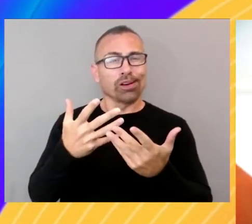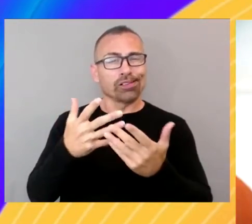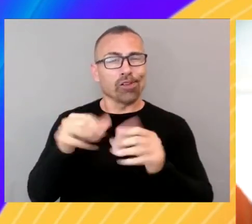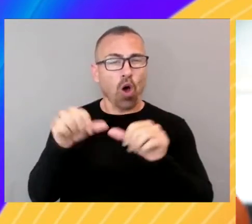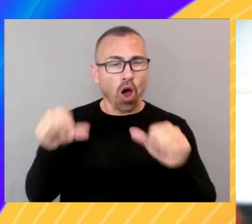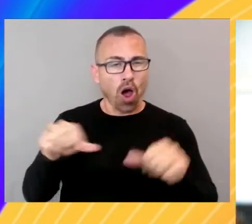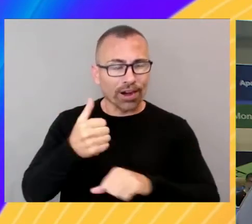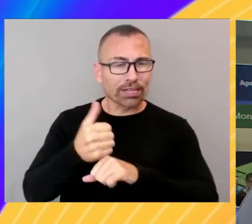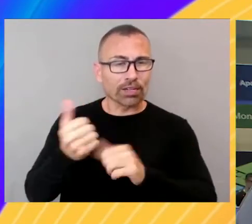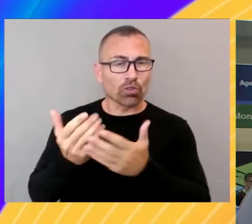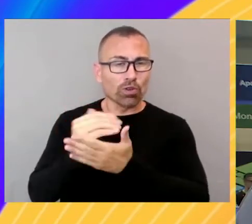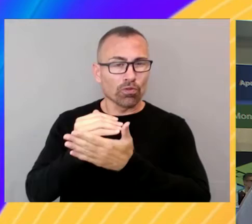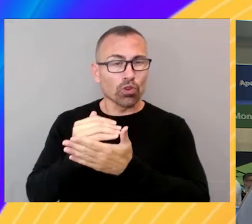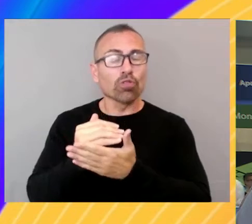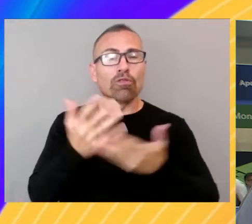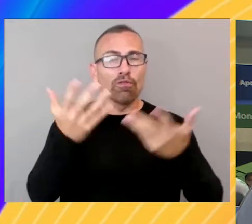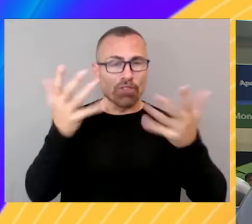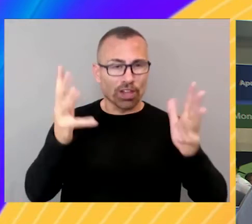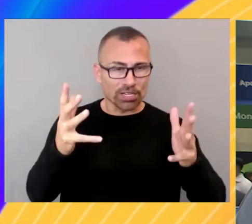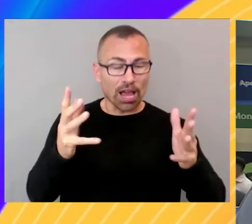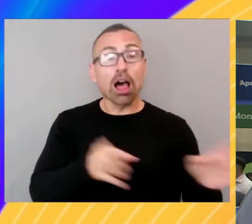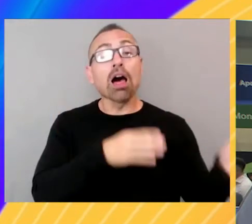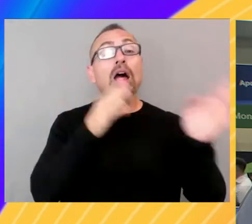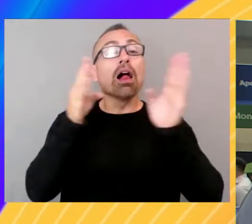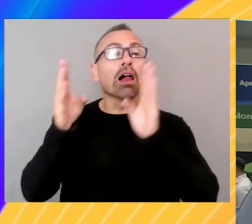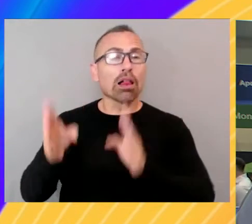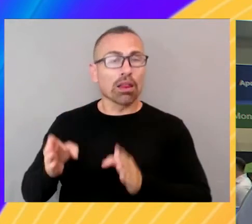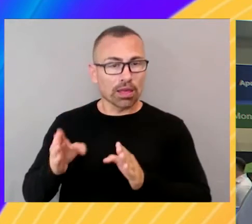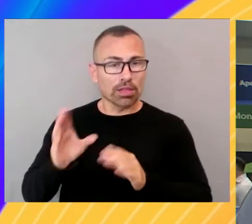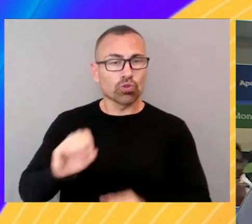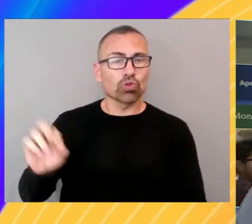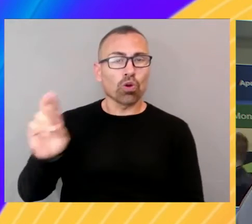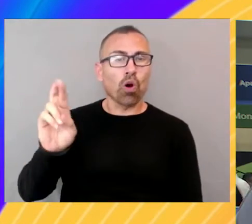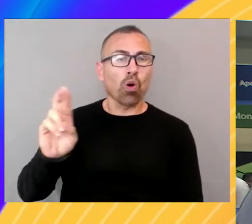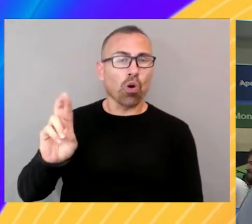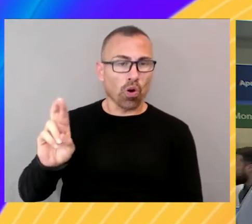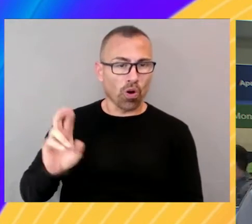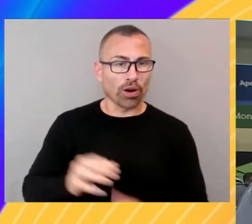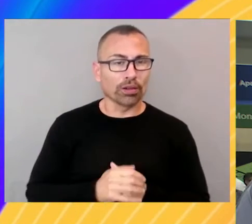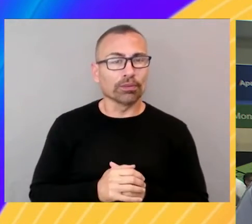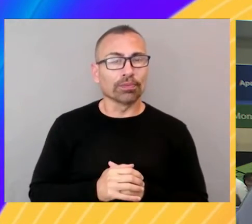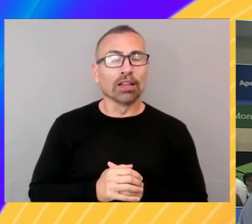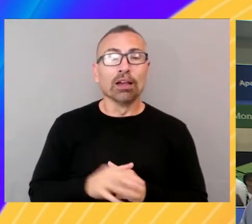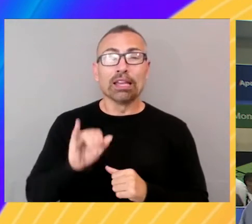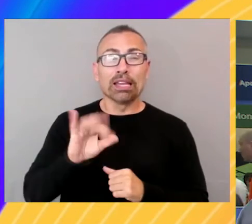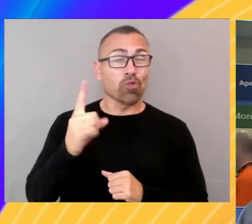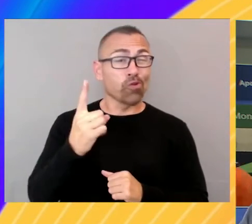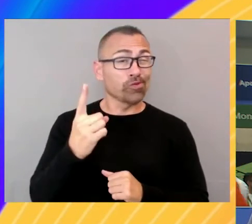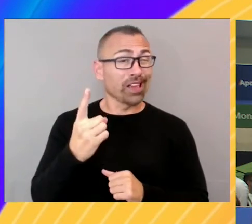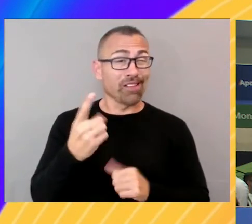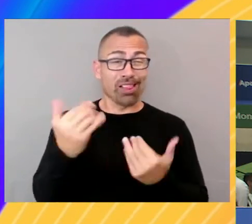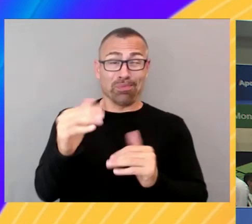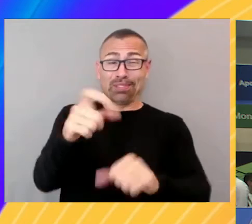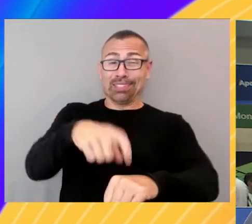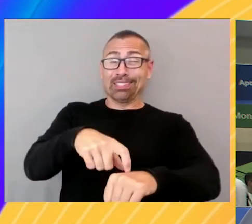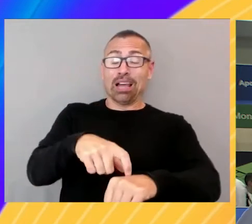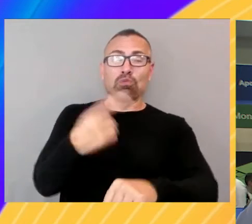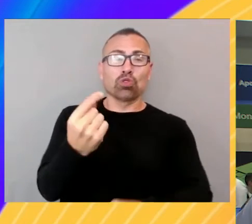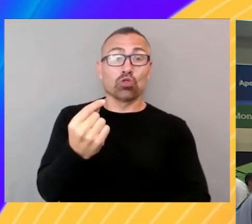you do the ORR. Yeah. If you just found out you have to launch in 2 days, do the ORR first. So, for example, like